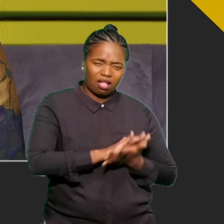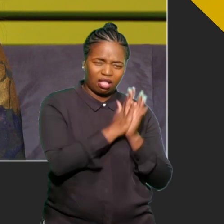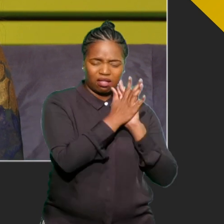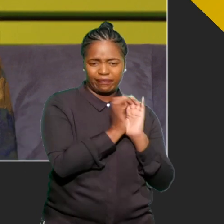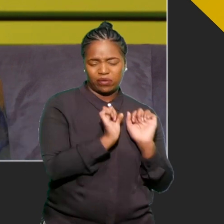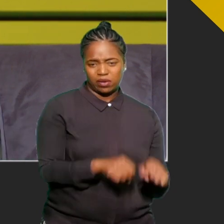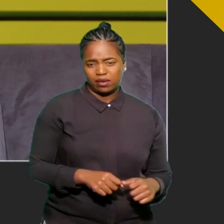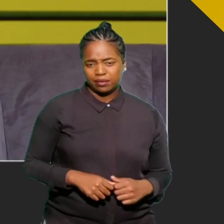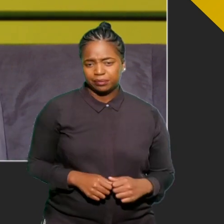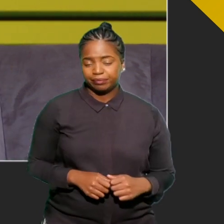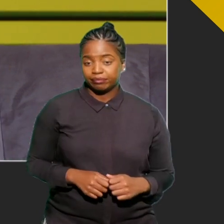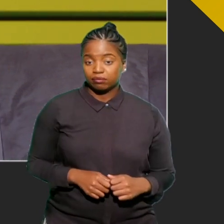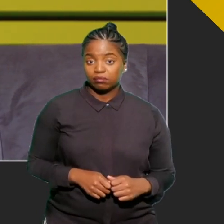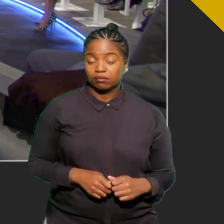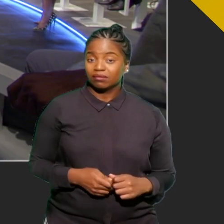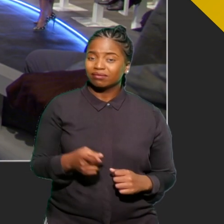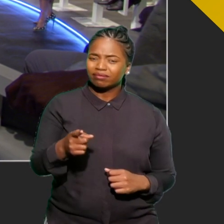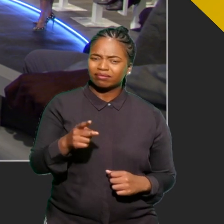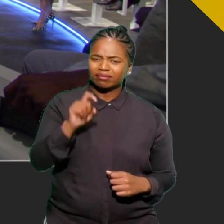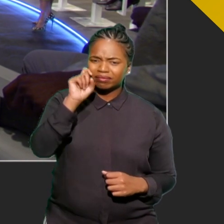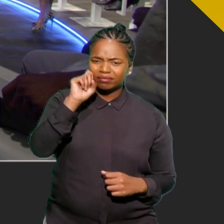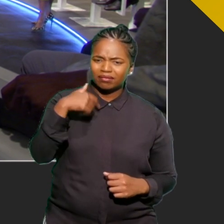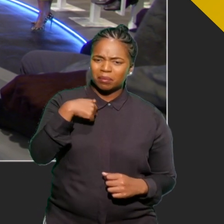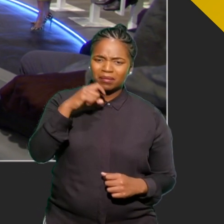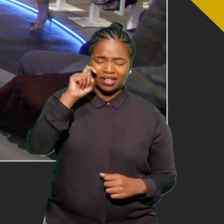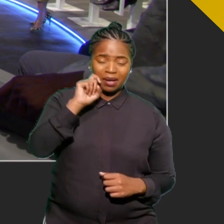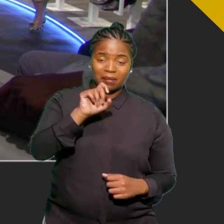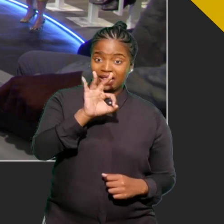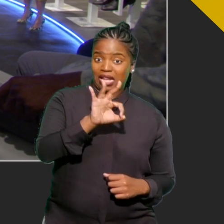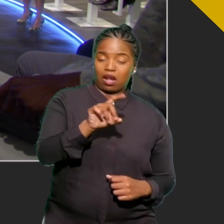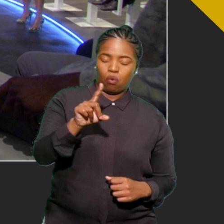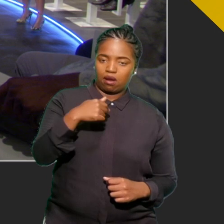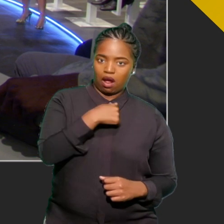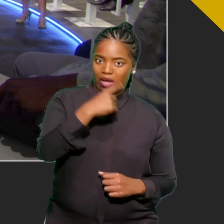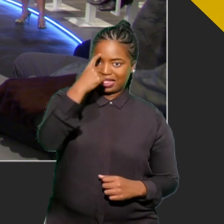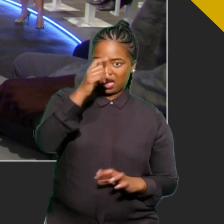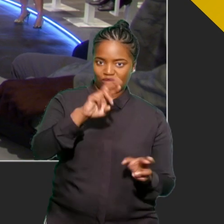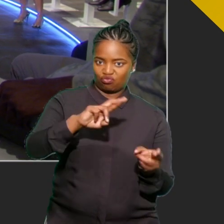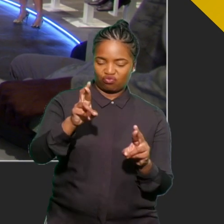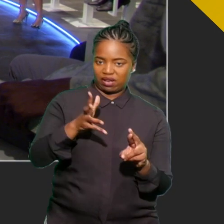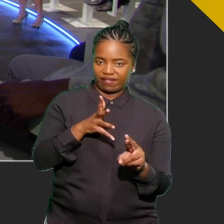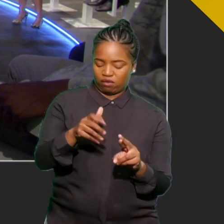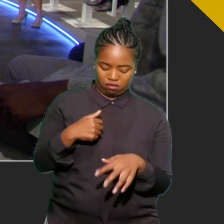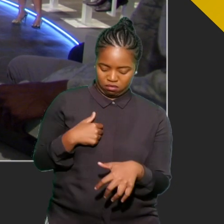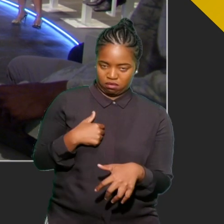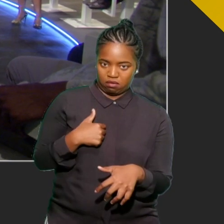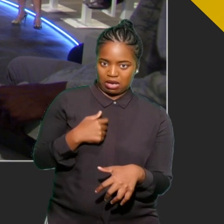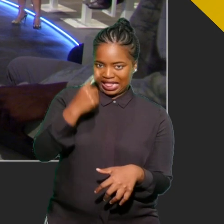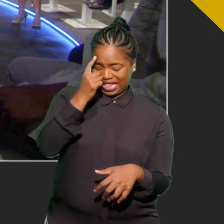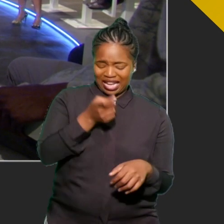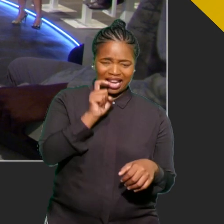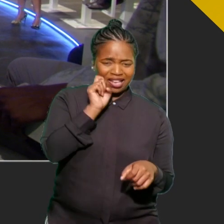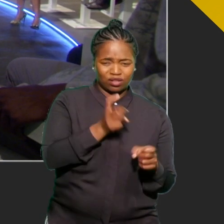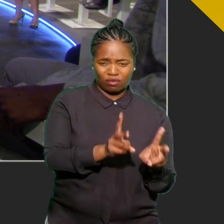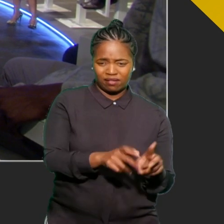you know. I mean, Miss Beheng, I'm 31. I don't even think I'm ready for pregnancy or terminating pregnancy. Can you imagine a